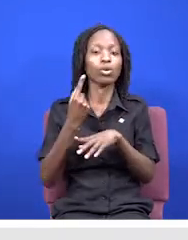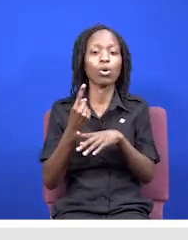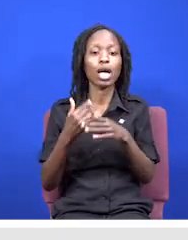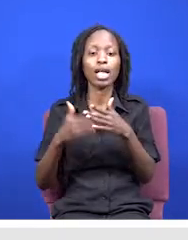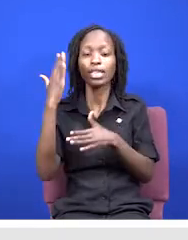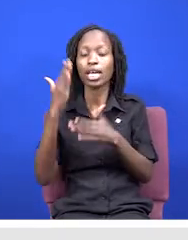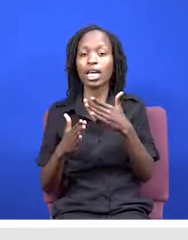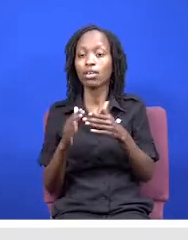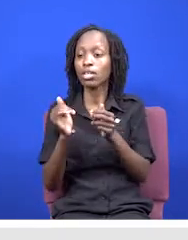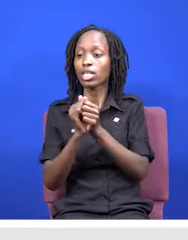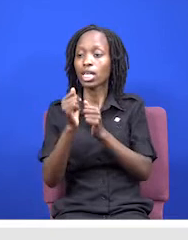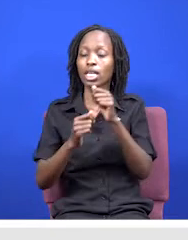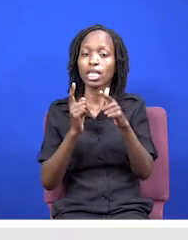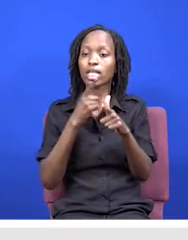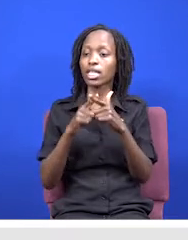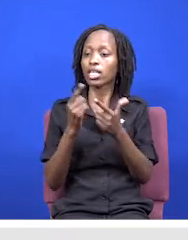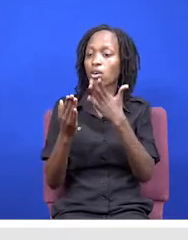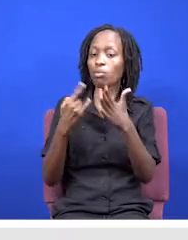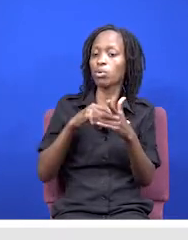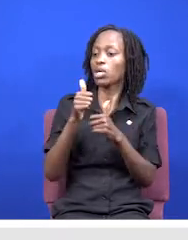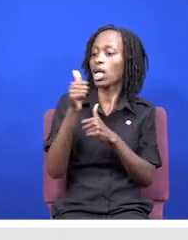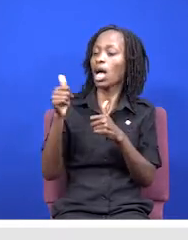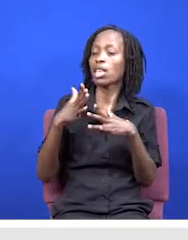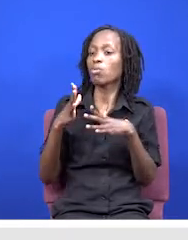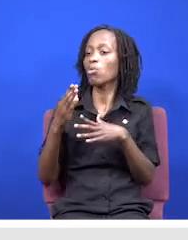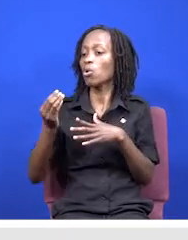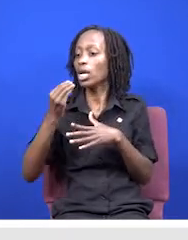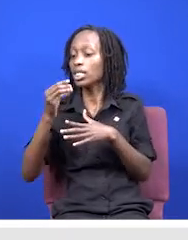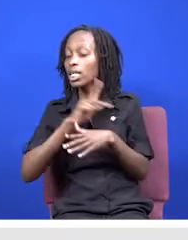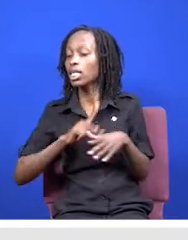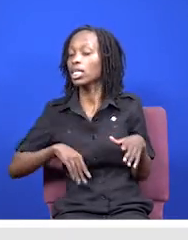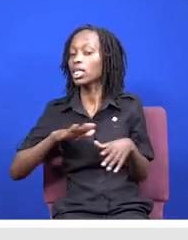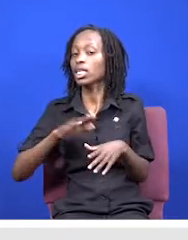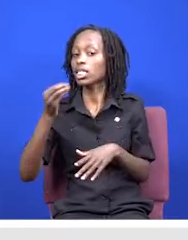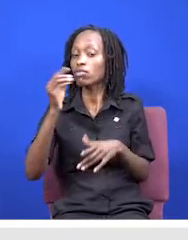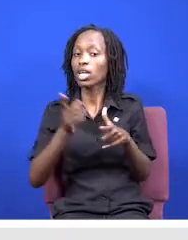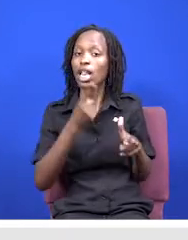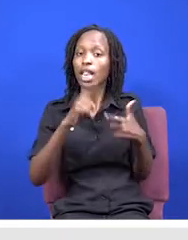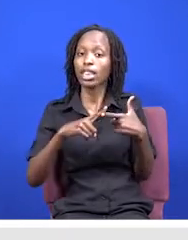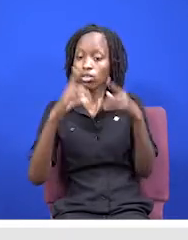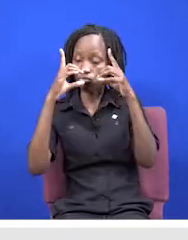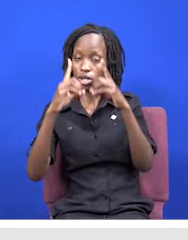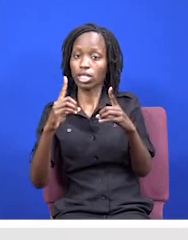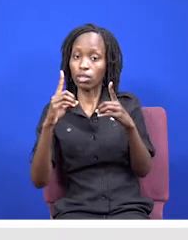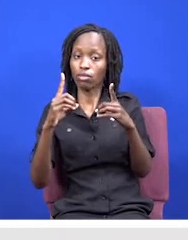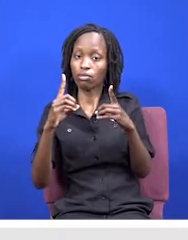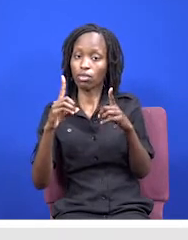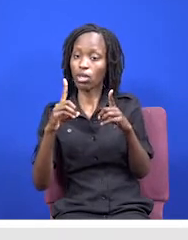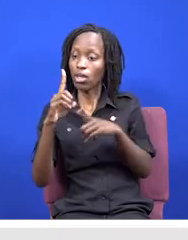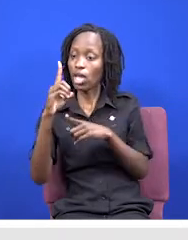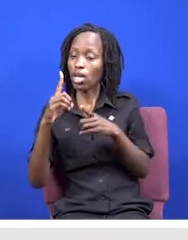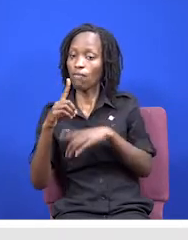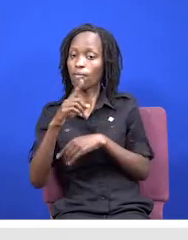"At the end of the 10 days, see how we look compared to the other young men who are eating the king's food. Then make your decision